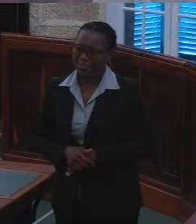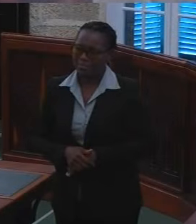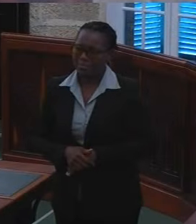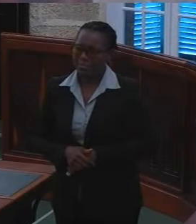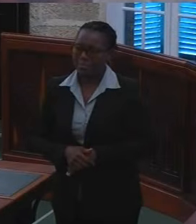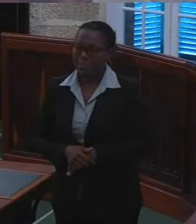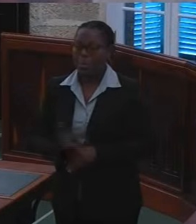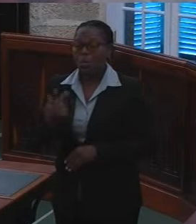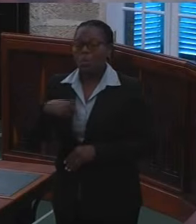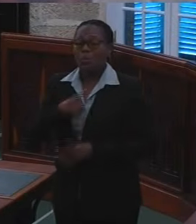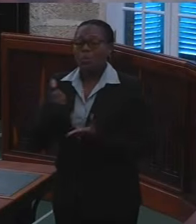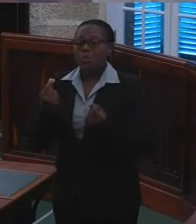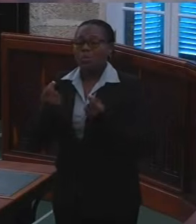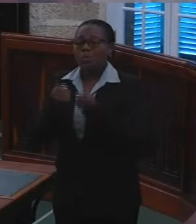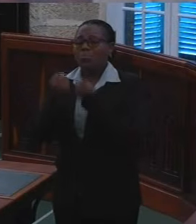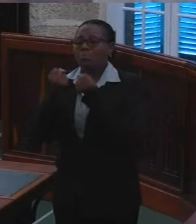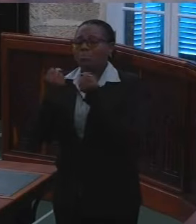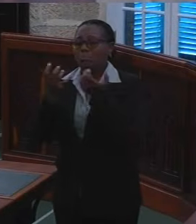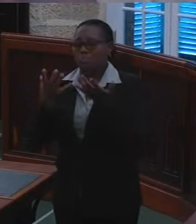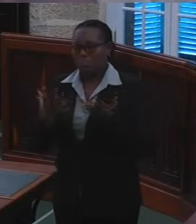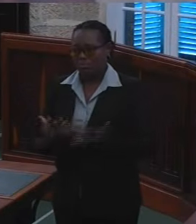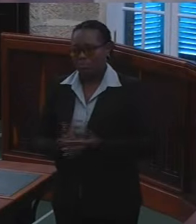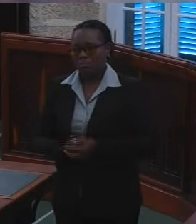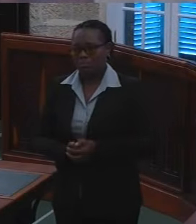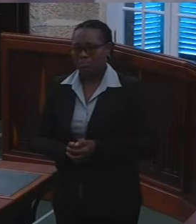lot, and it